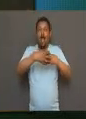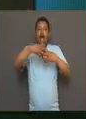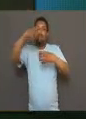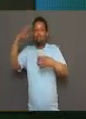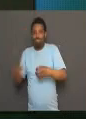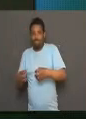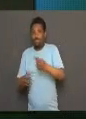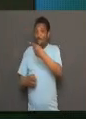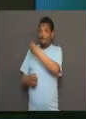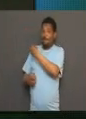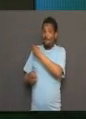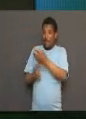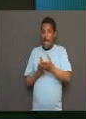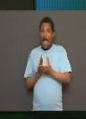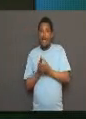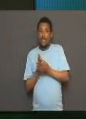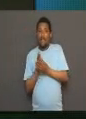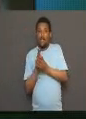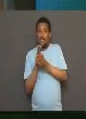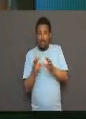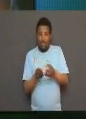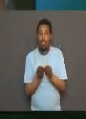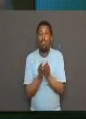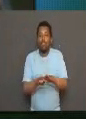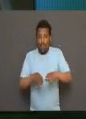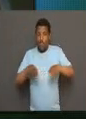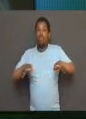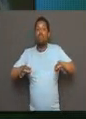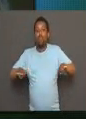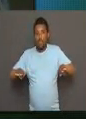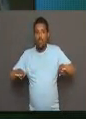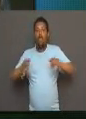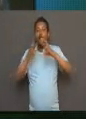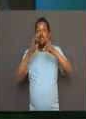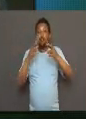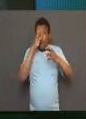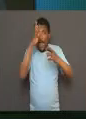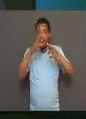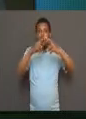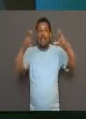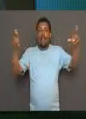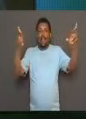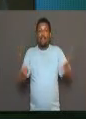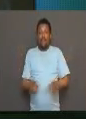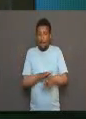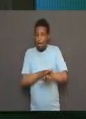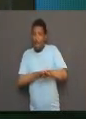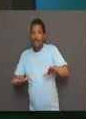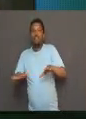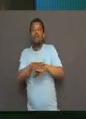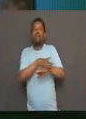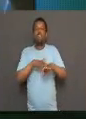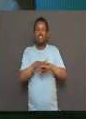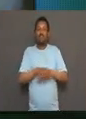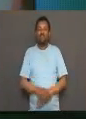then be removed, cut open, and flattened to create a rectangular